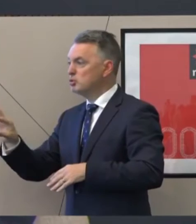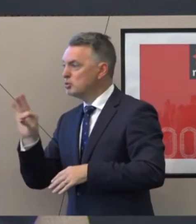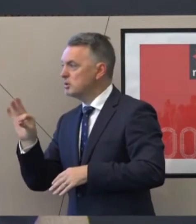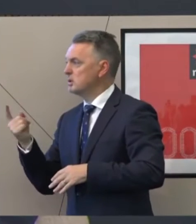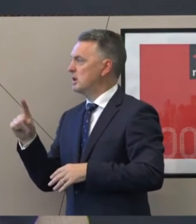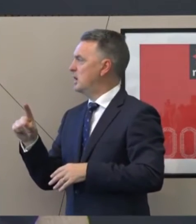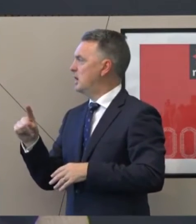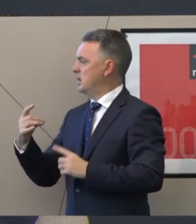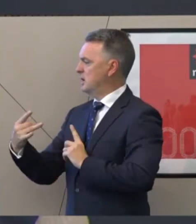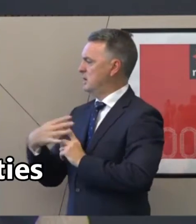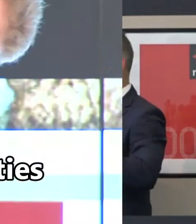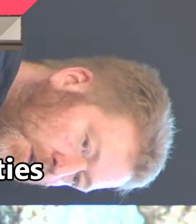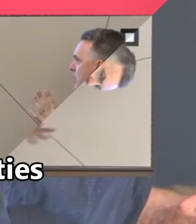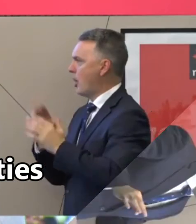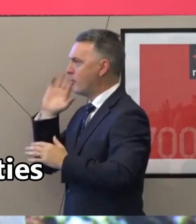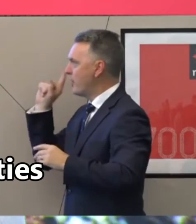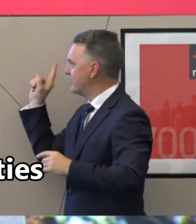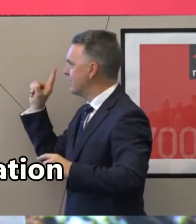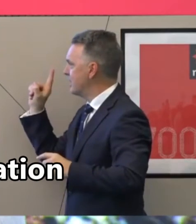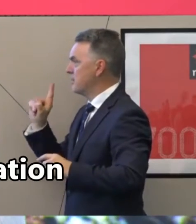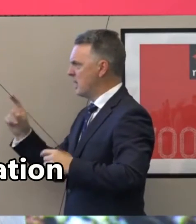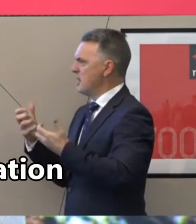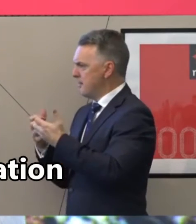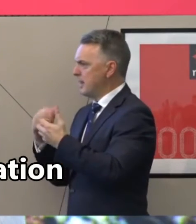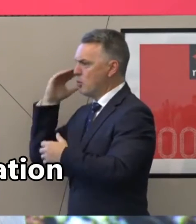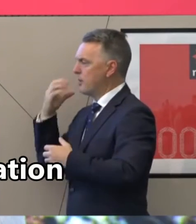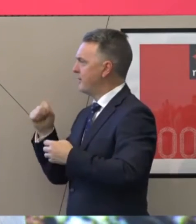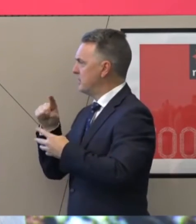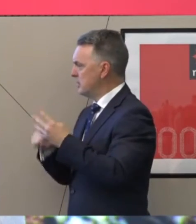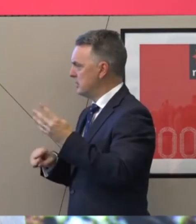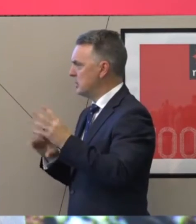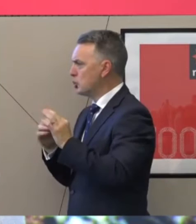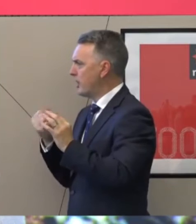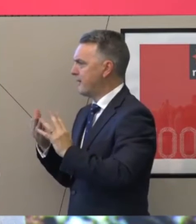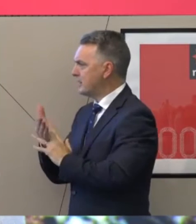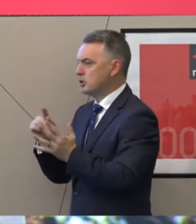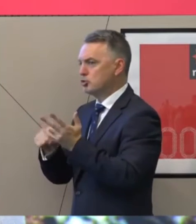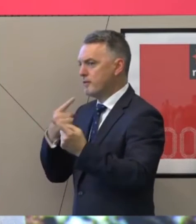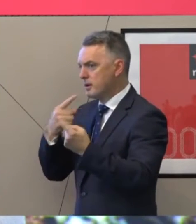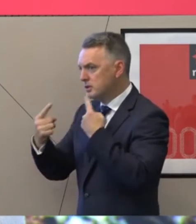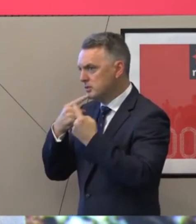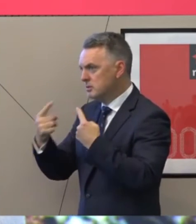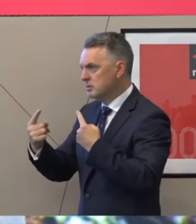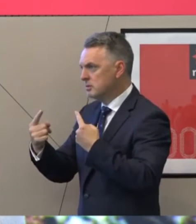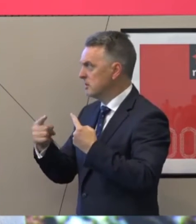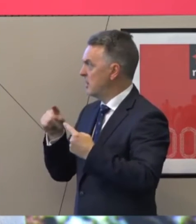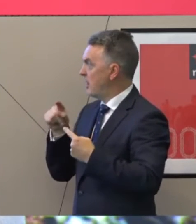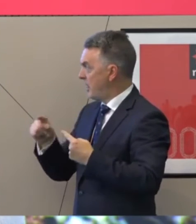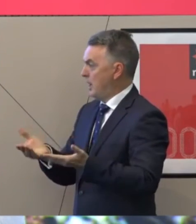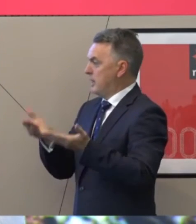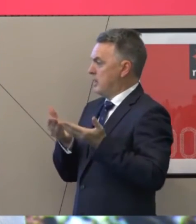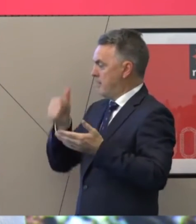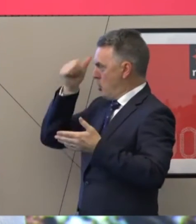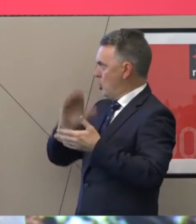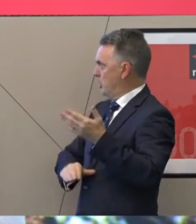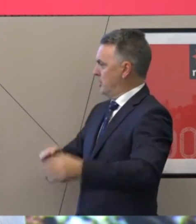and self-determination. Many women with disabilities don't have access to information. Access to information is knowledge and power.